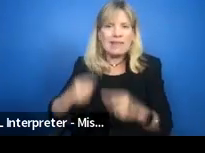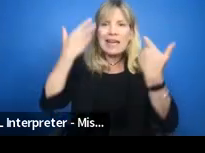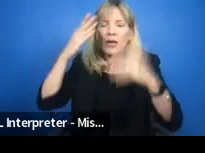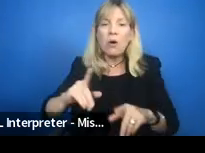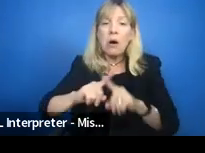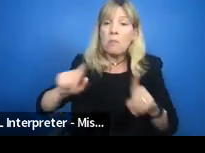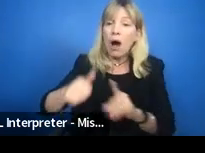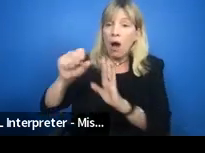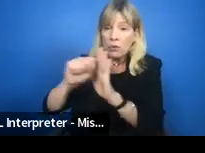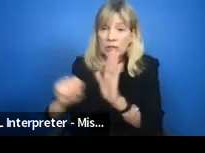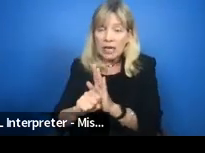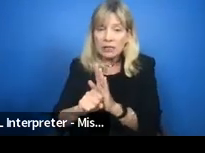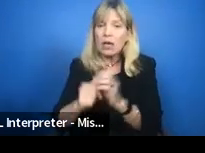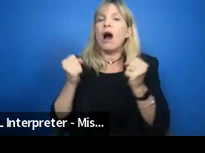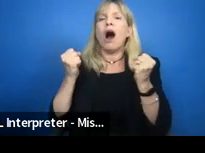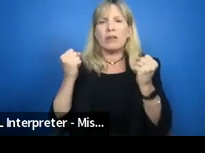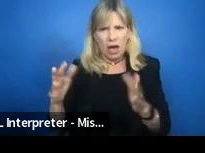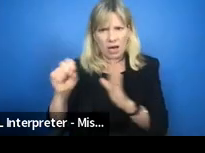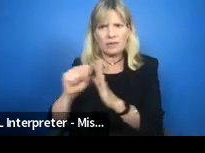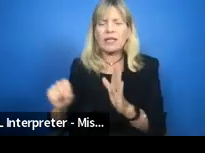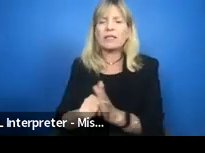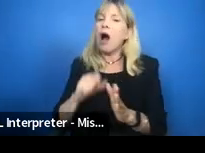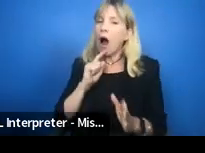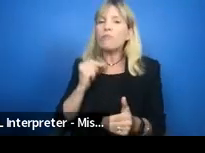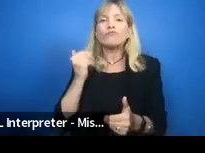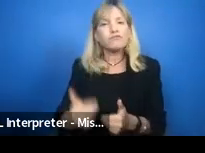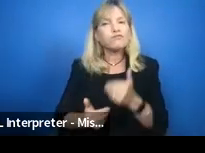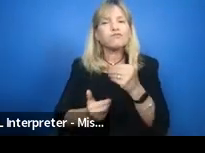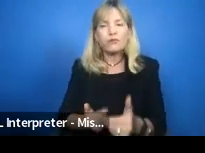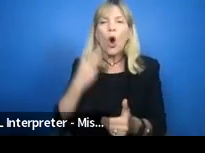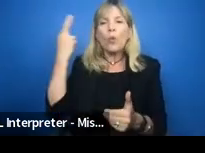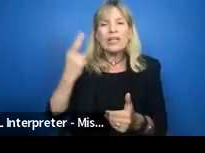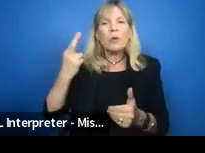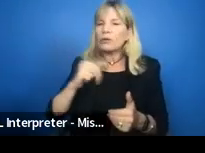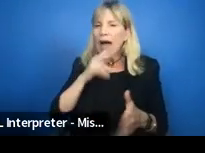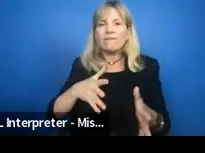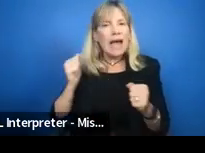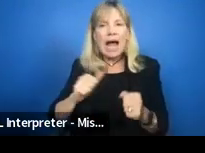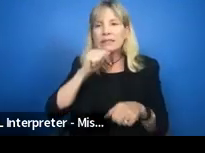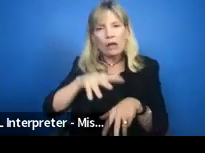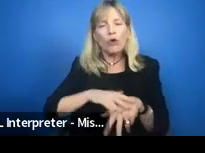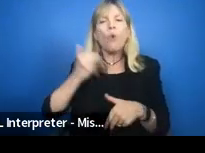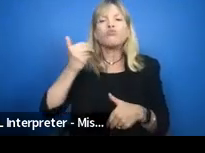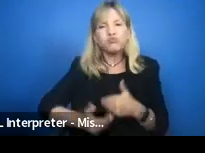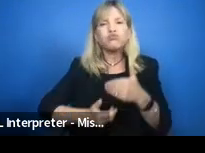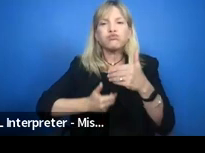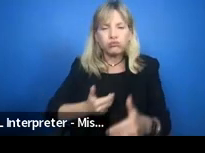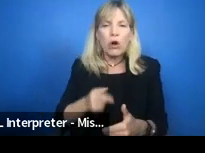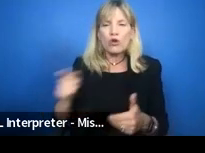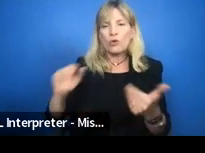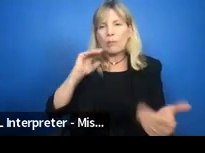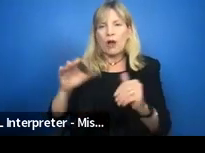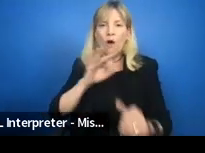But other states, a lot of states, are moving along at a really reasonable pace. So, you can compare those